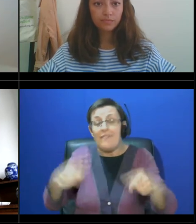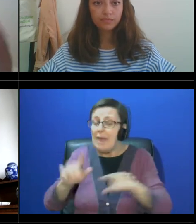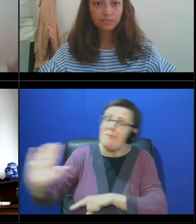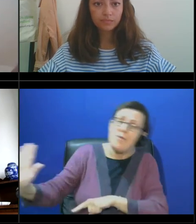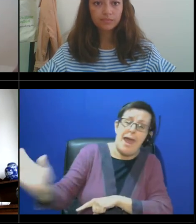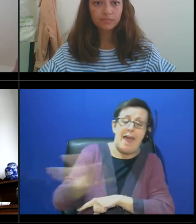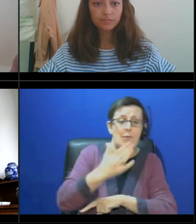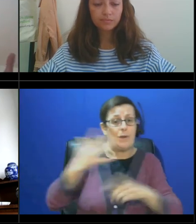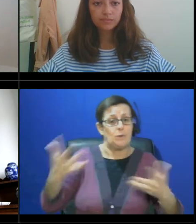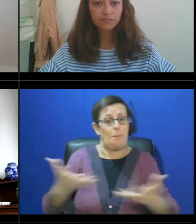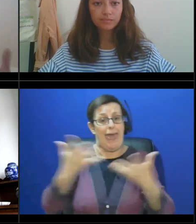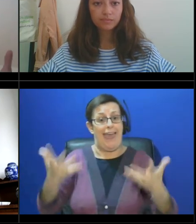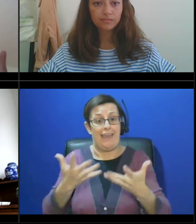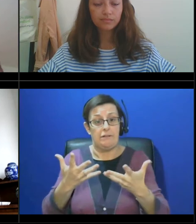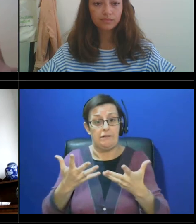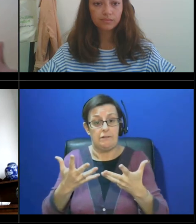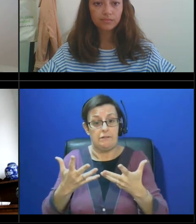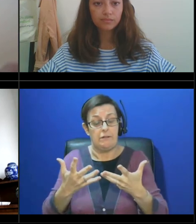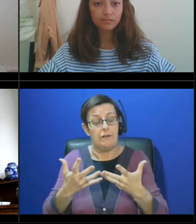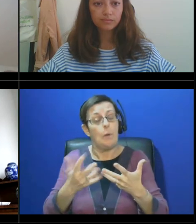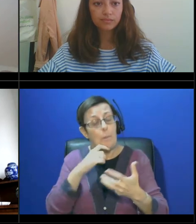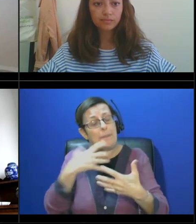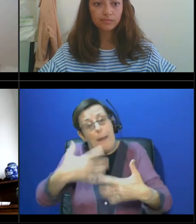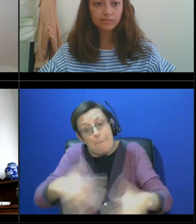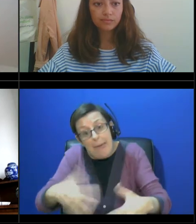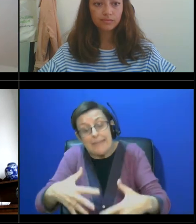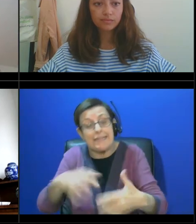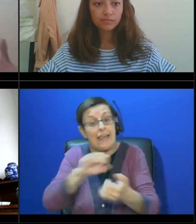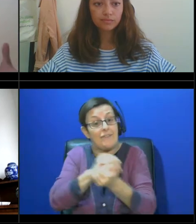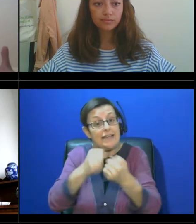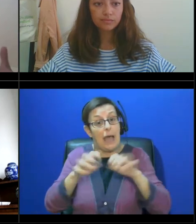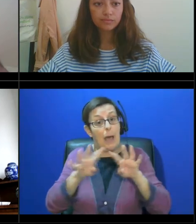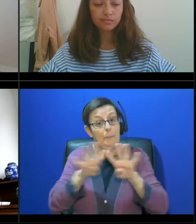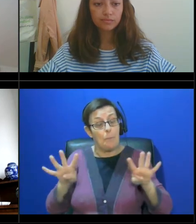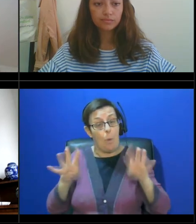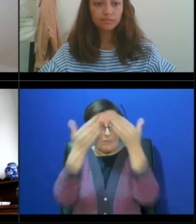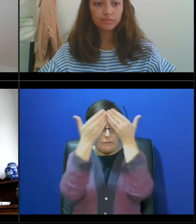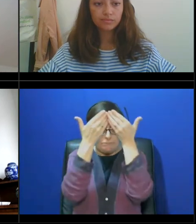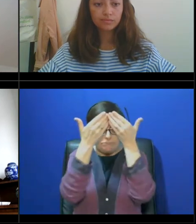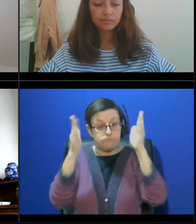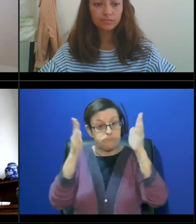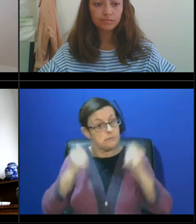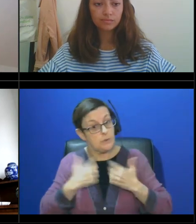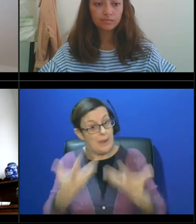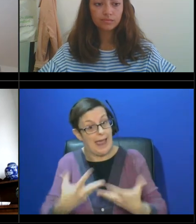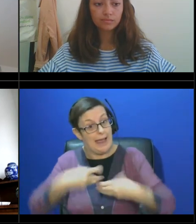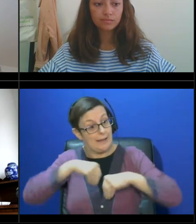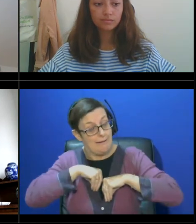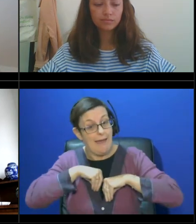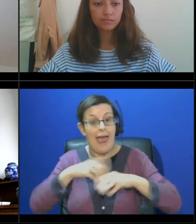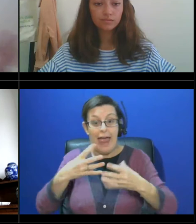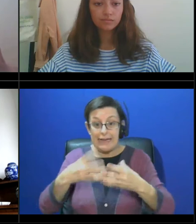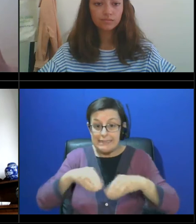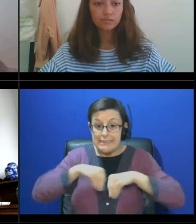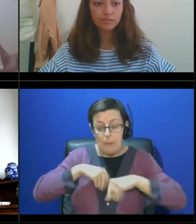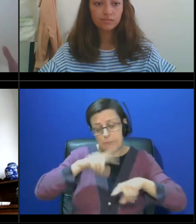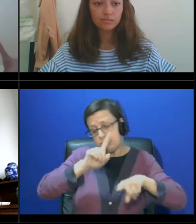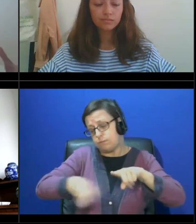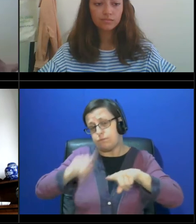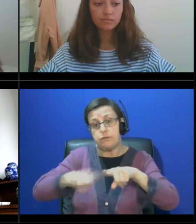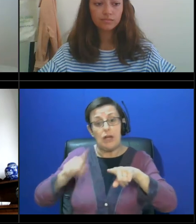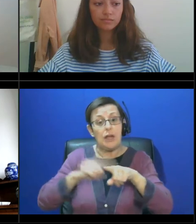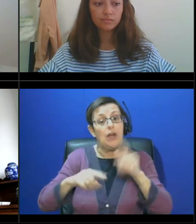And it would be amazing if exam boards that exist already could open up the opportunities for people to get